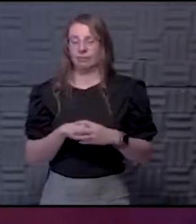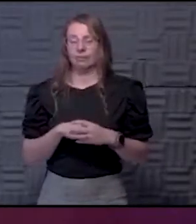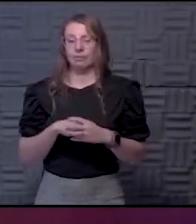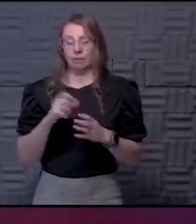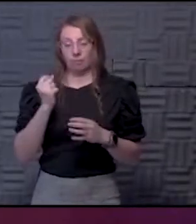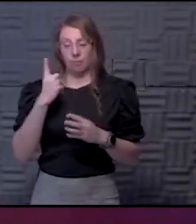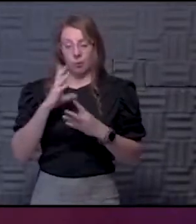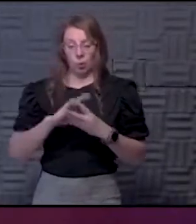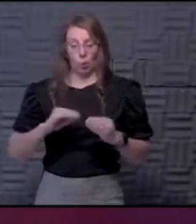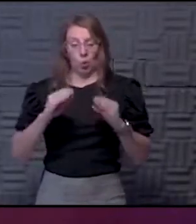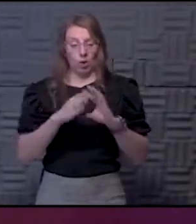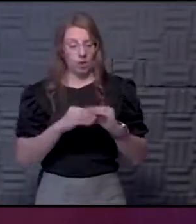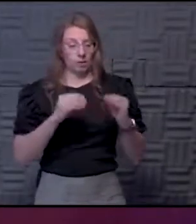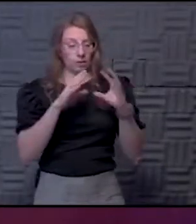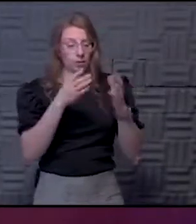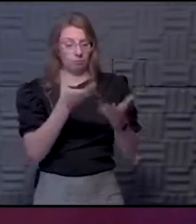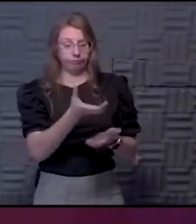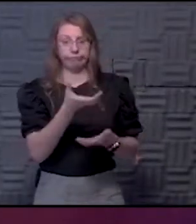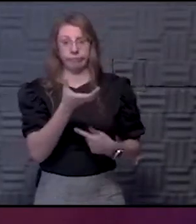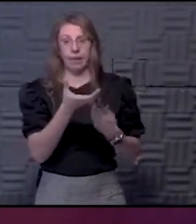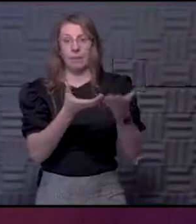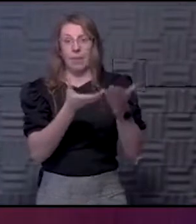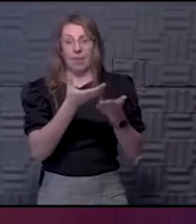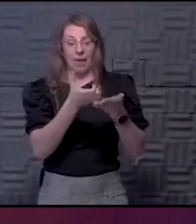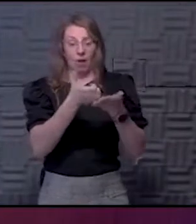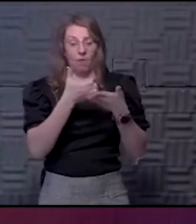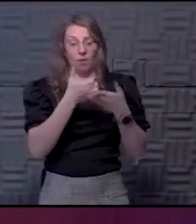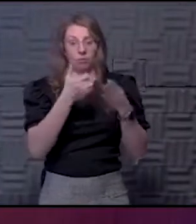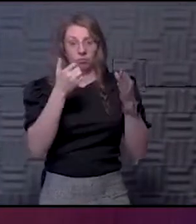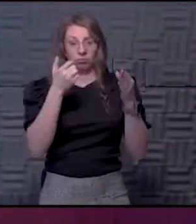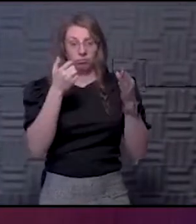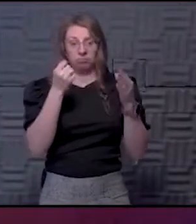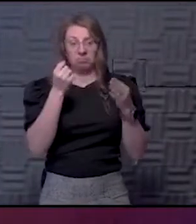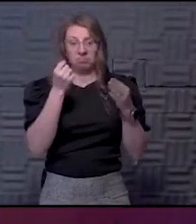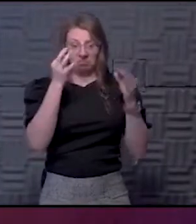stories might be helpful in making decisions about our health.